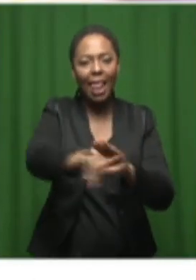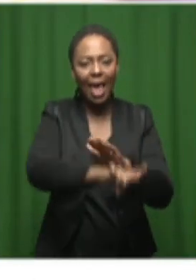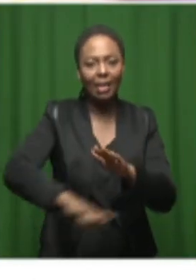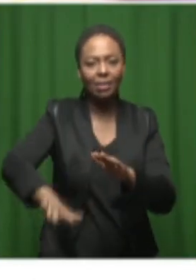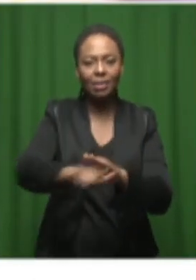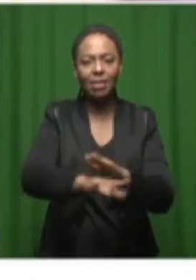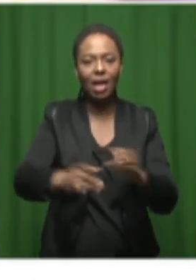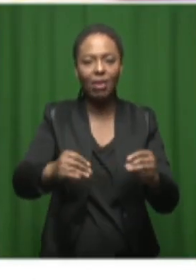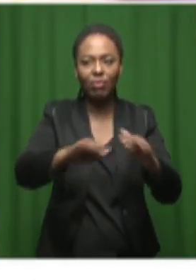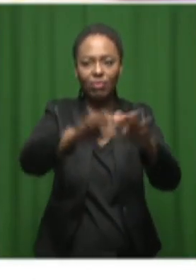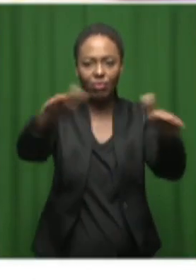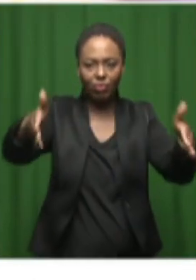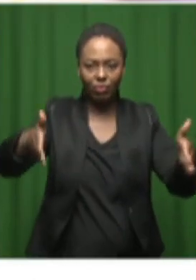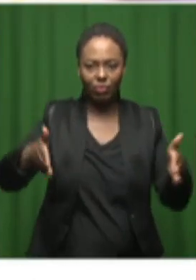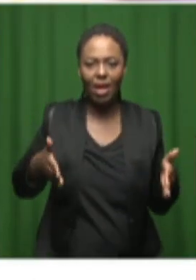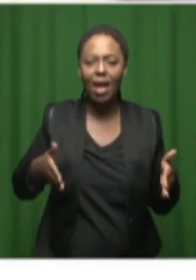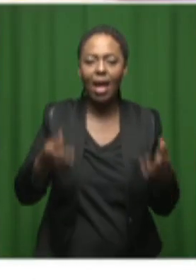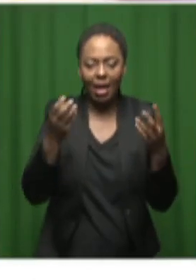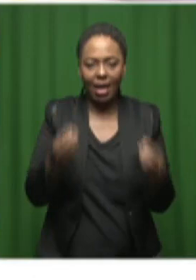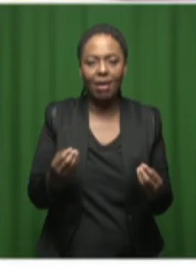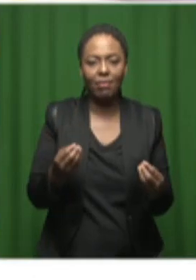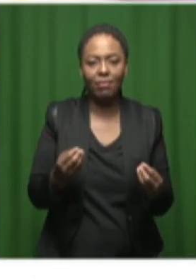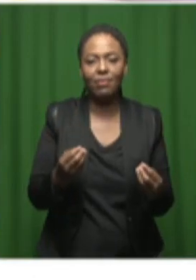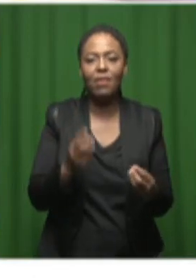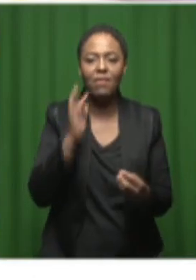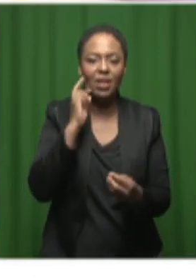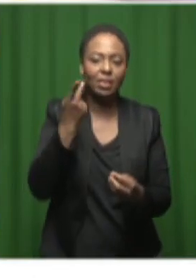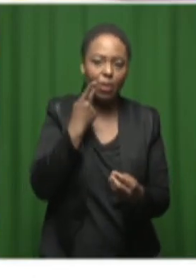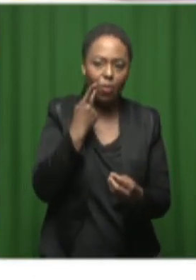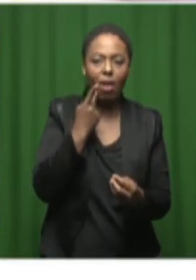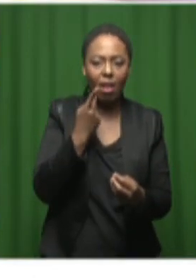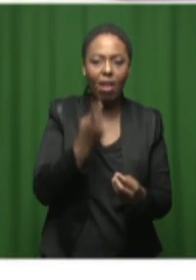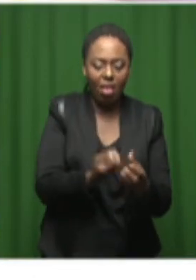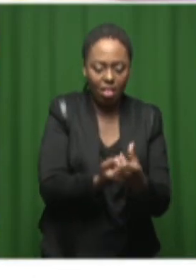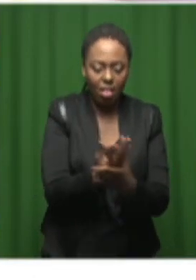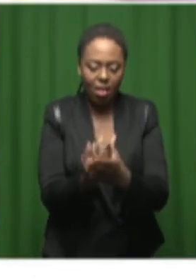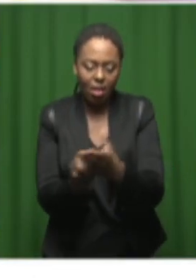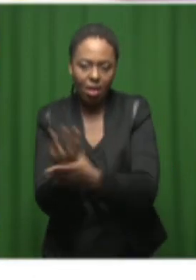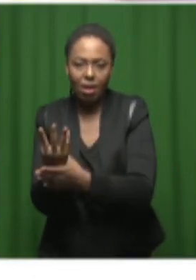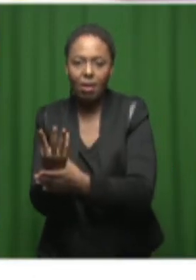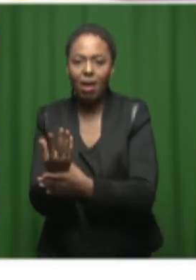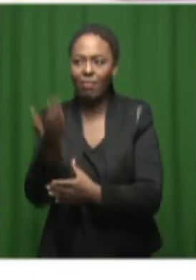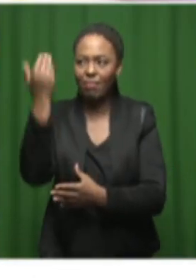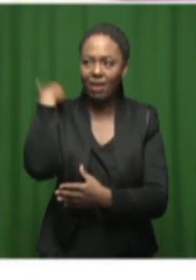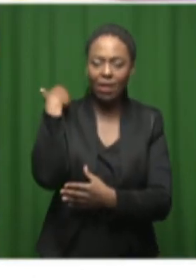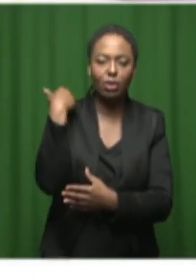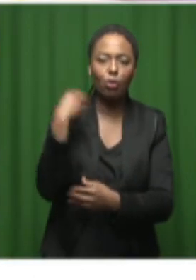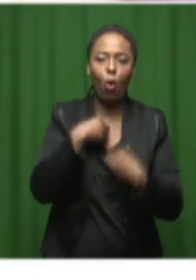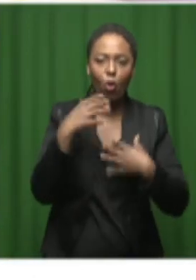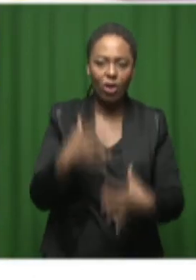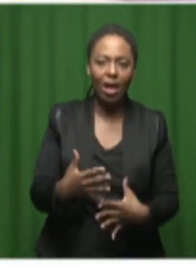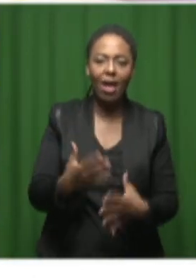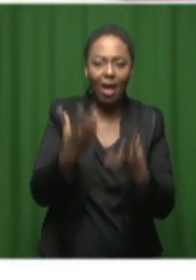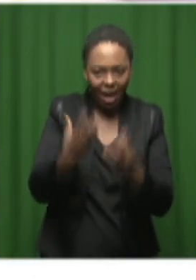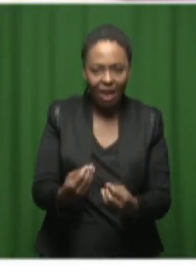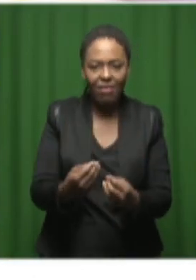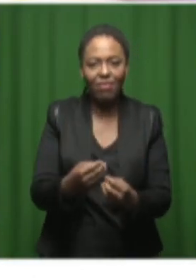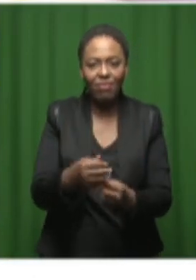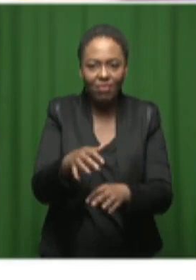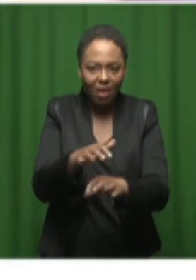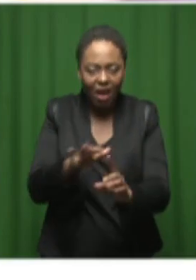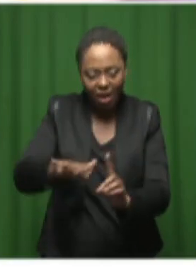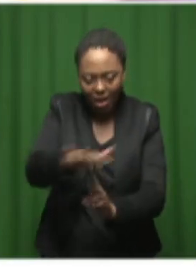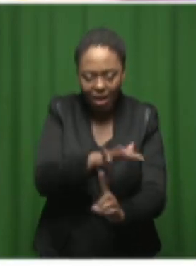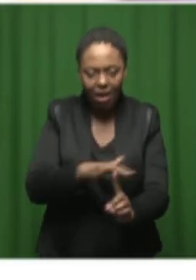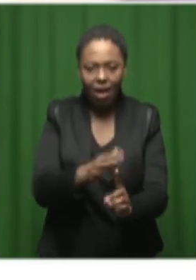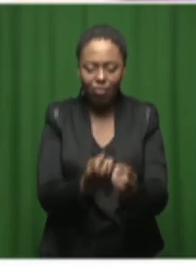a vegetable garden. Okay. So luckily, the previous owner had already had a garden. Yeah. So I've got like